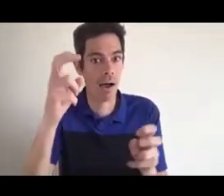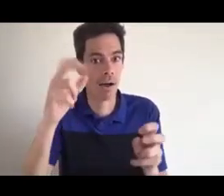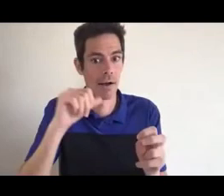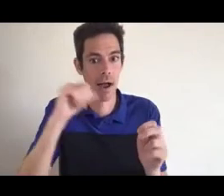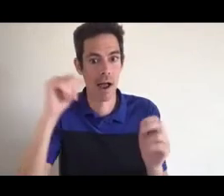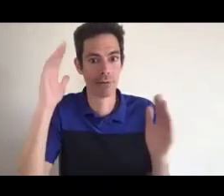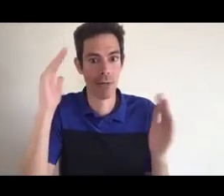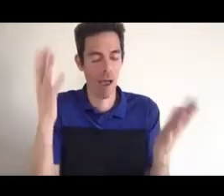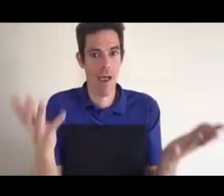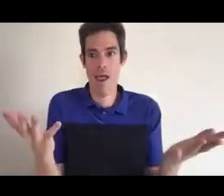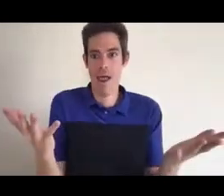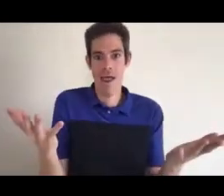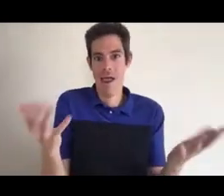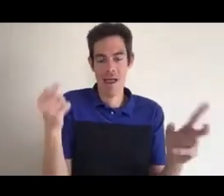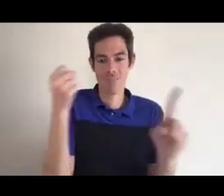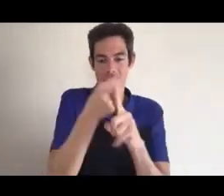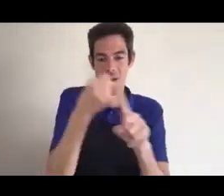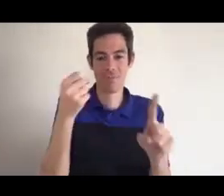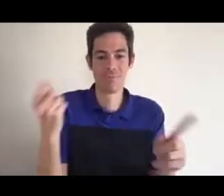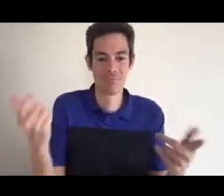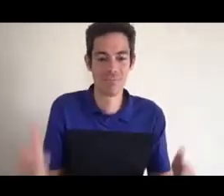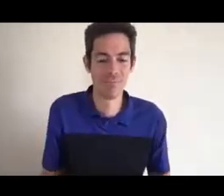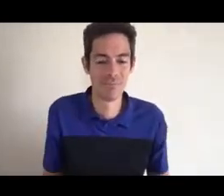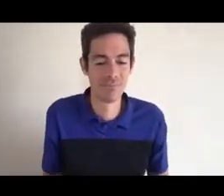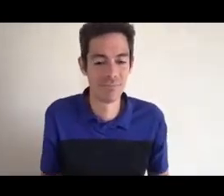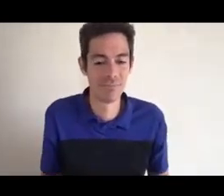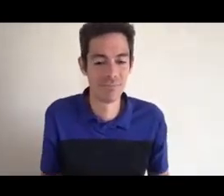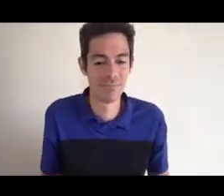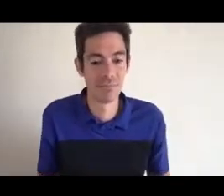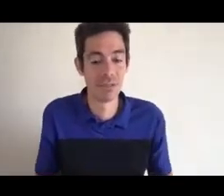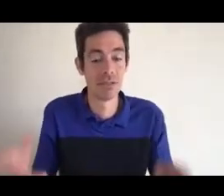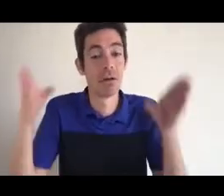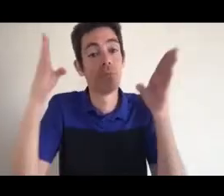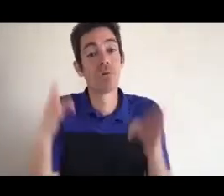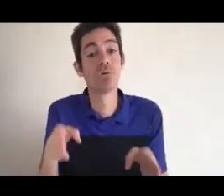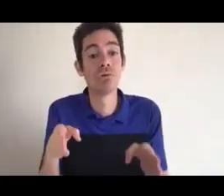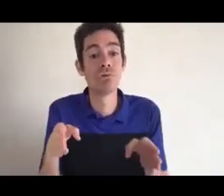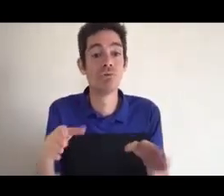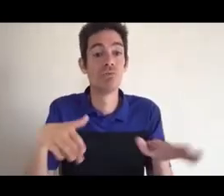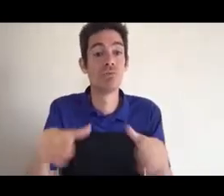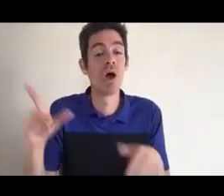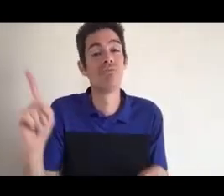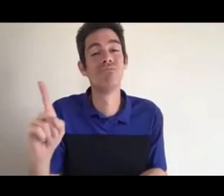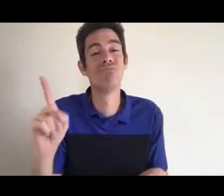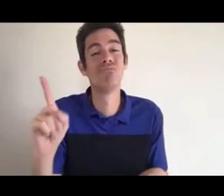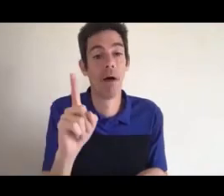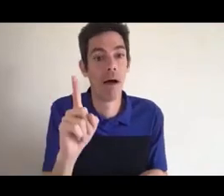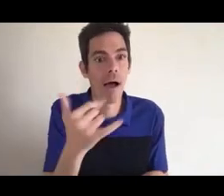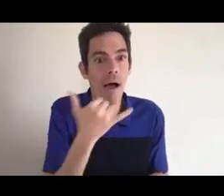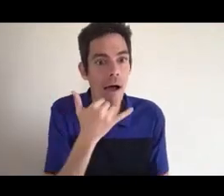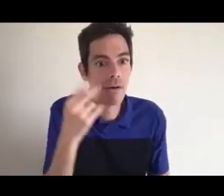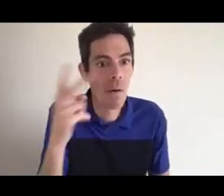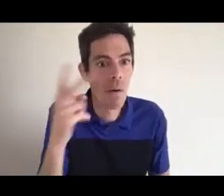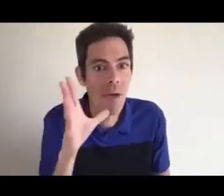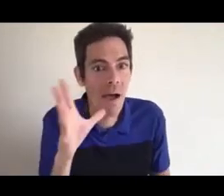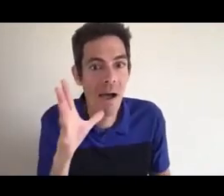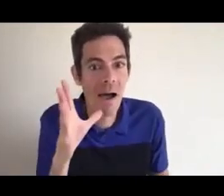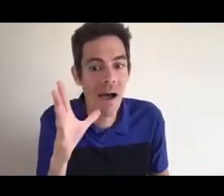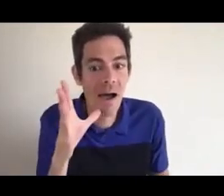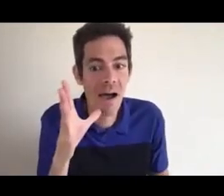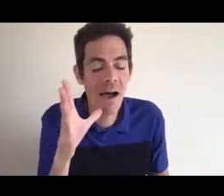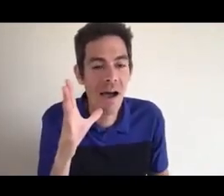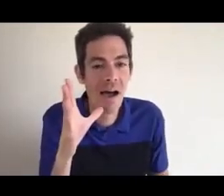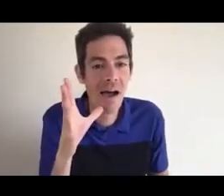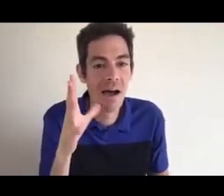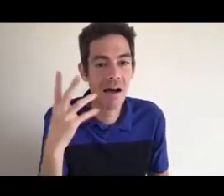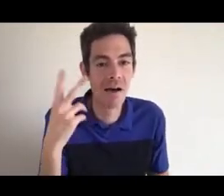then pow, I got an ace. Didn't expect it, but pow, I got an ace. Person walked,